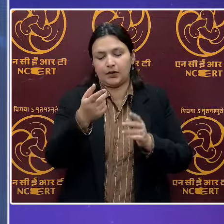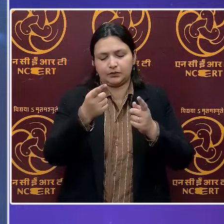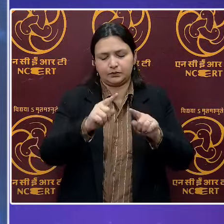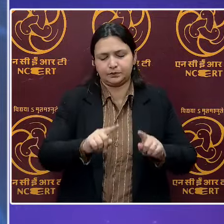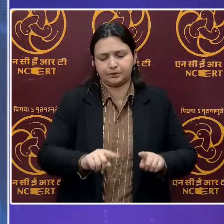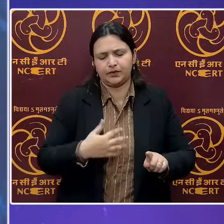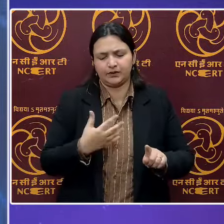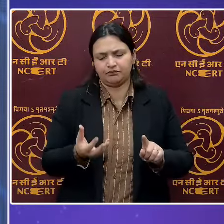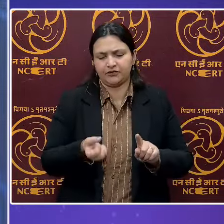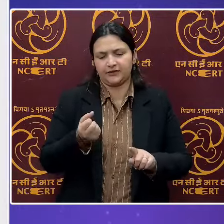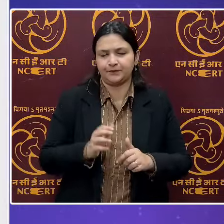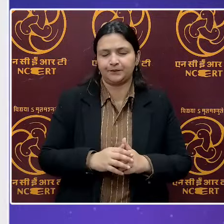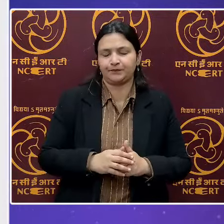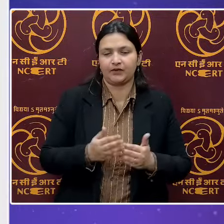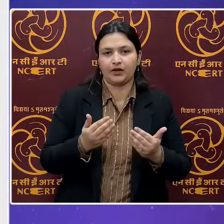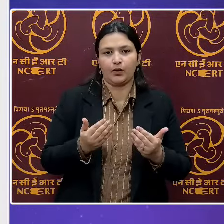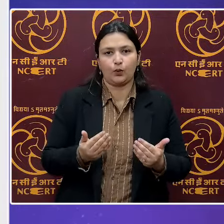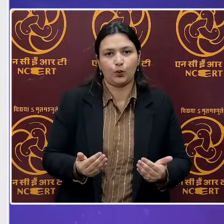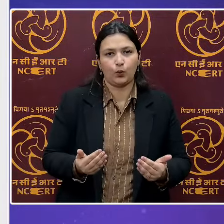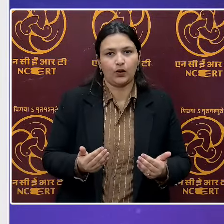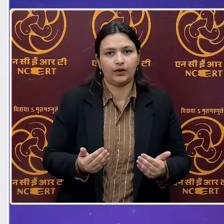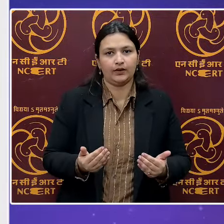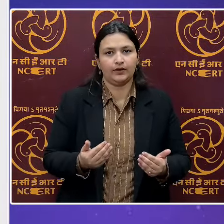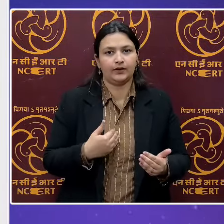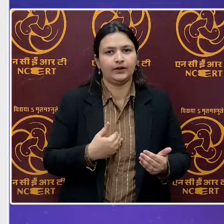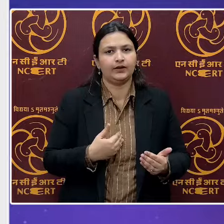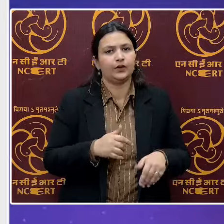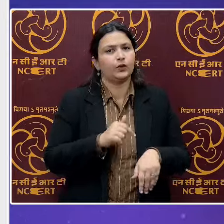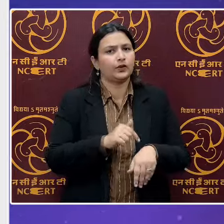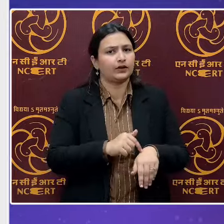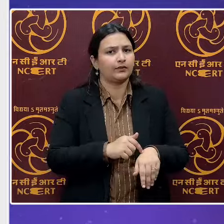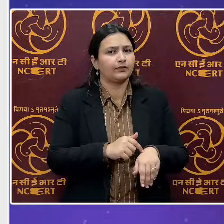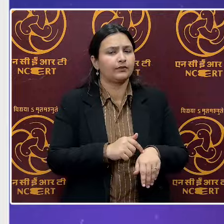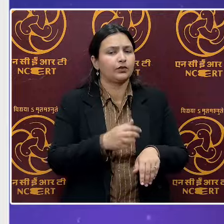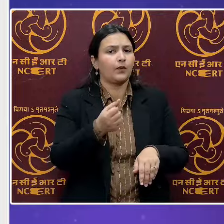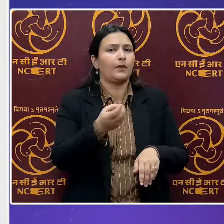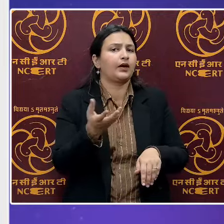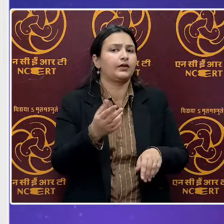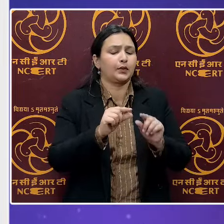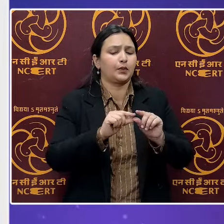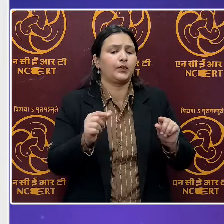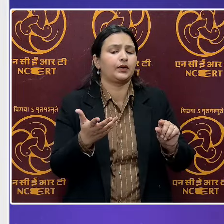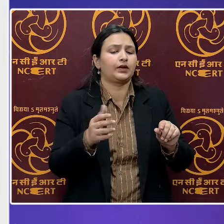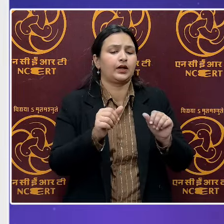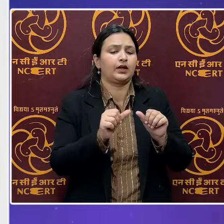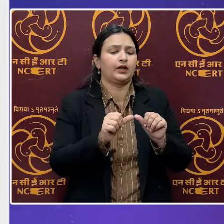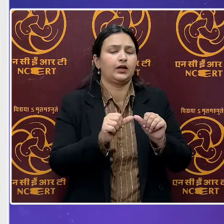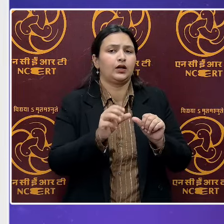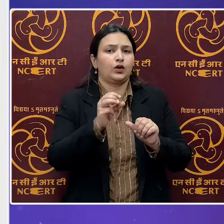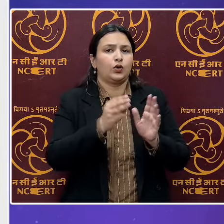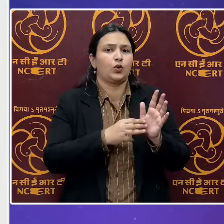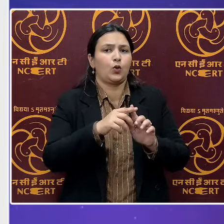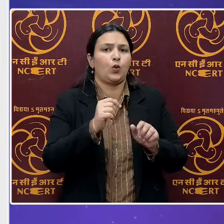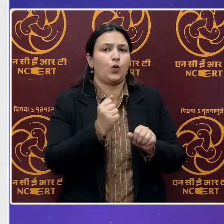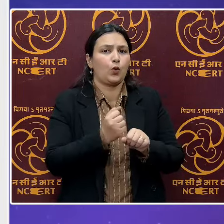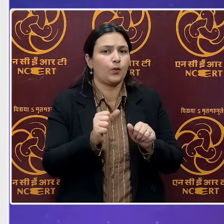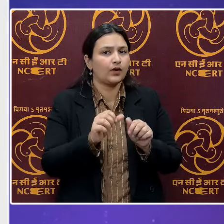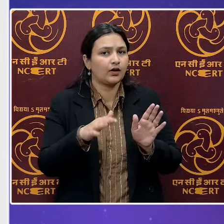of time is a omega cos omega t. Okay. Now, are the velocity